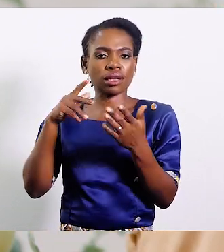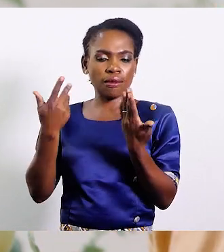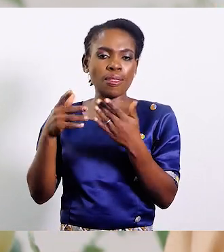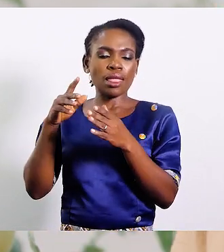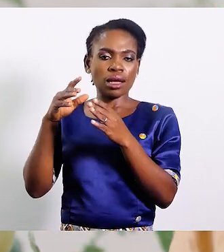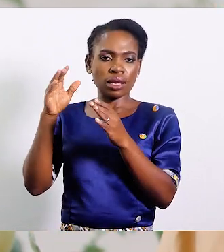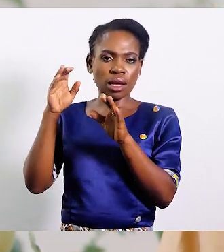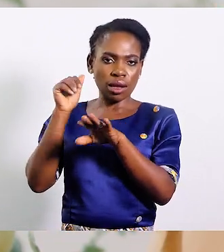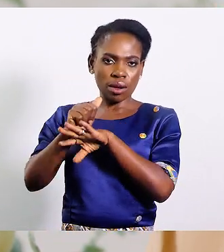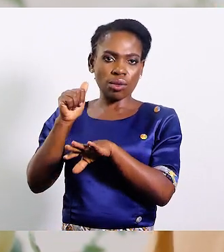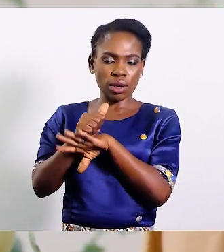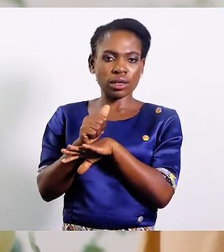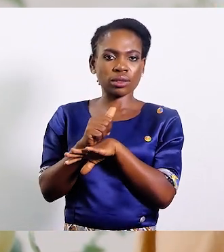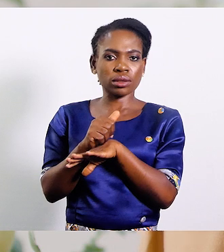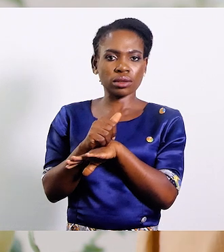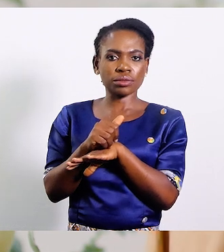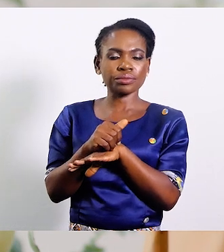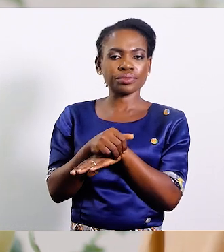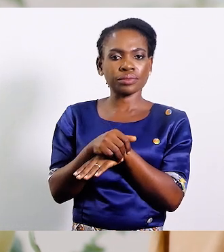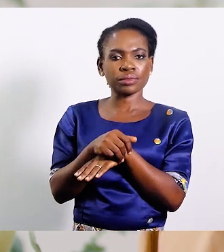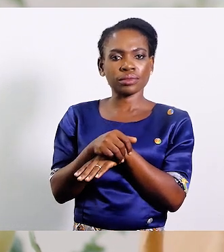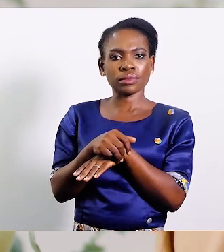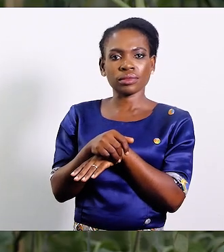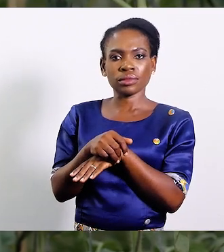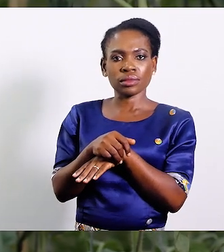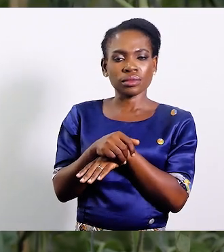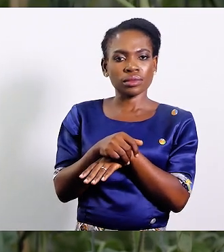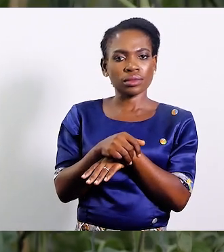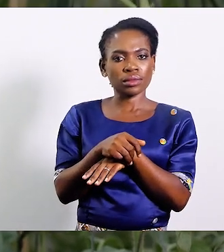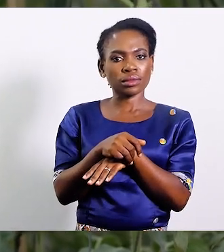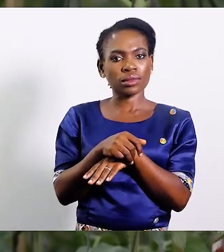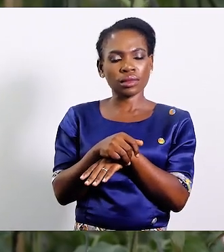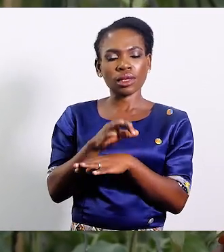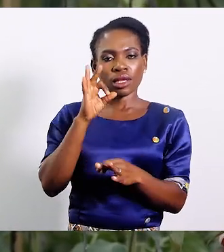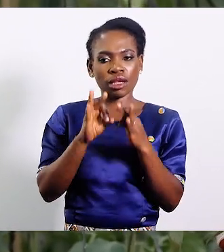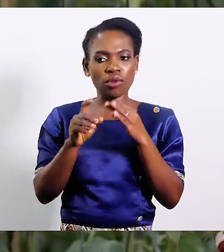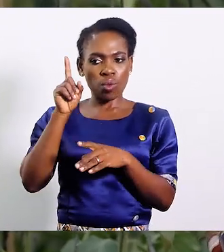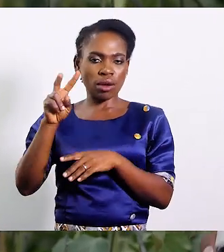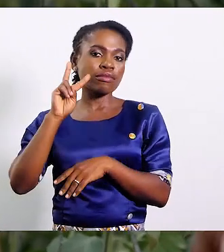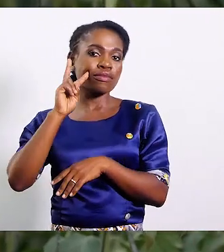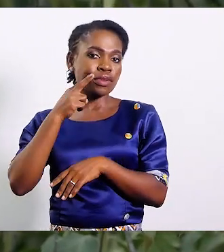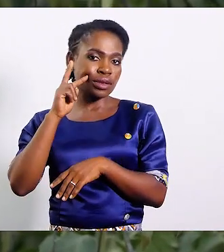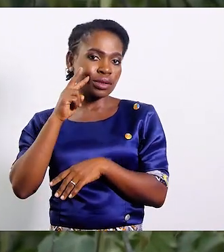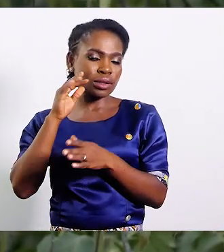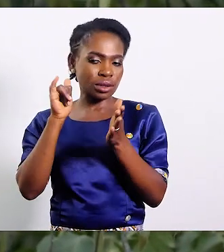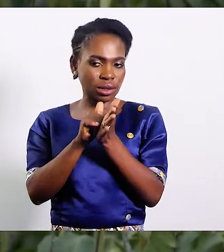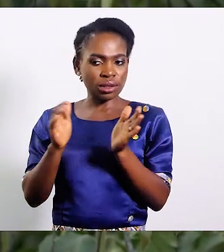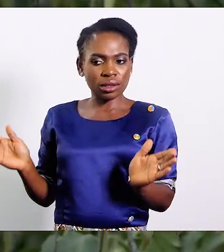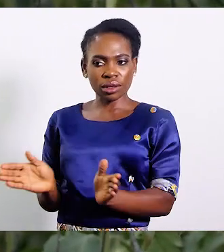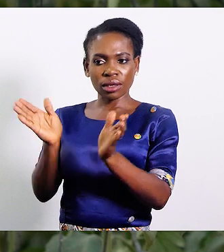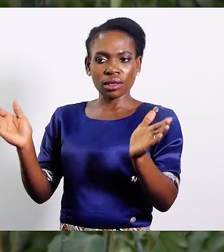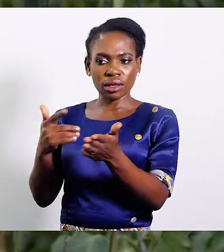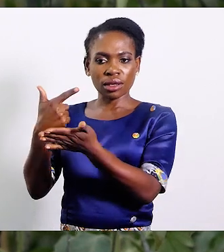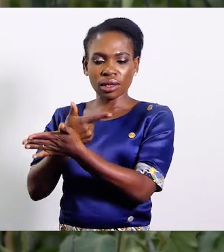challenges, and then these are the two main challenges that. So I need to ask you this question: if there's one